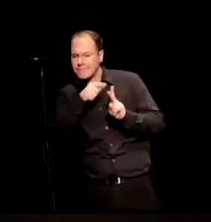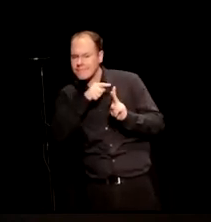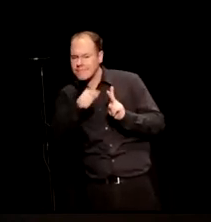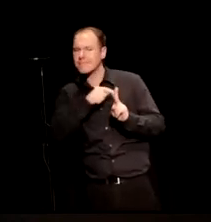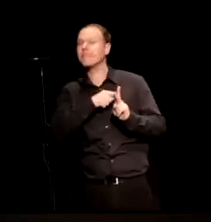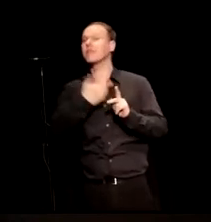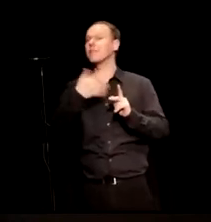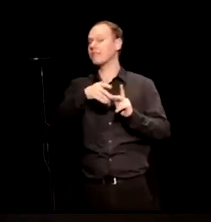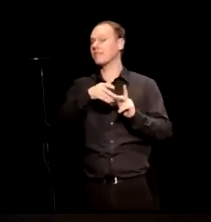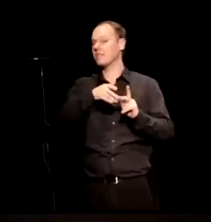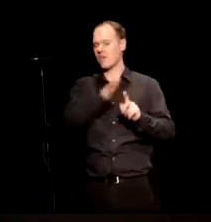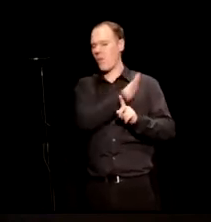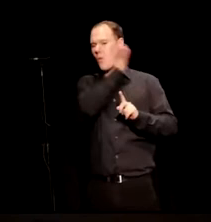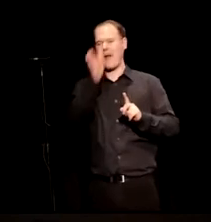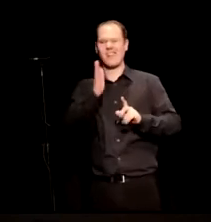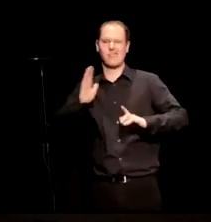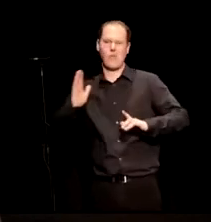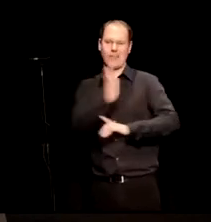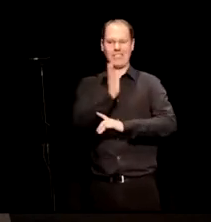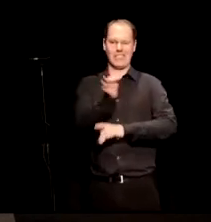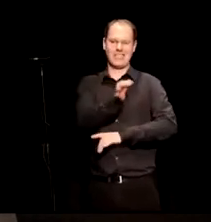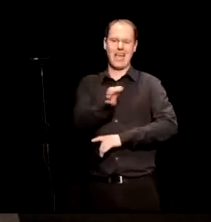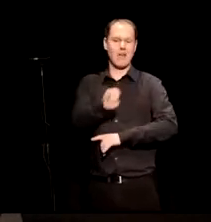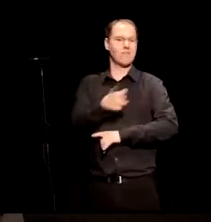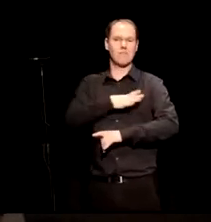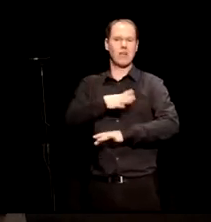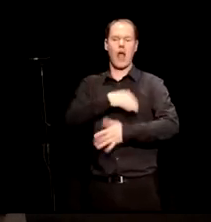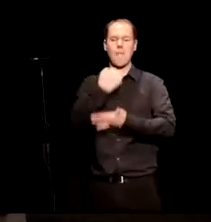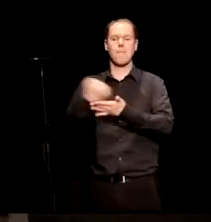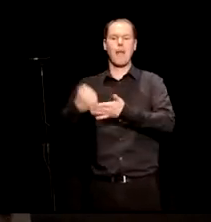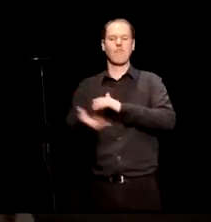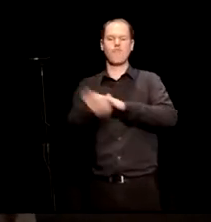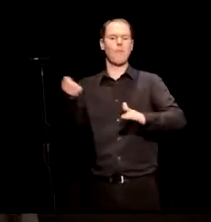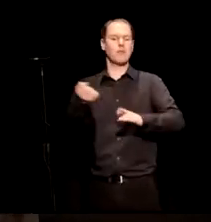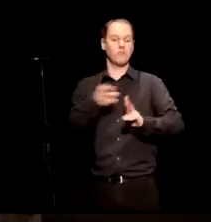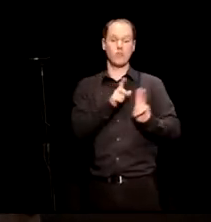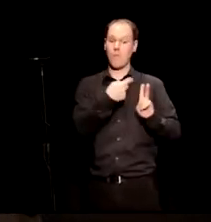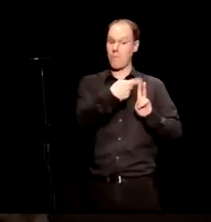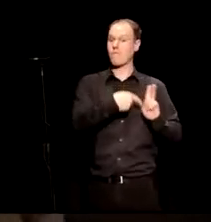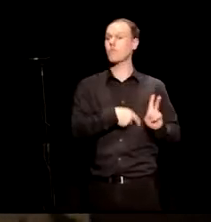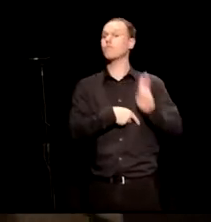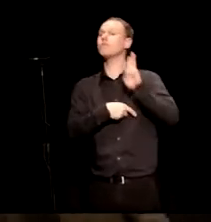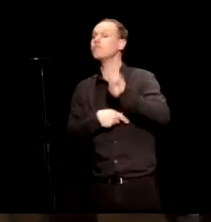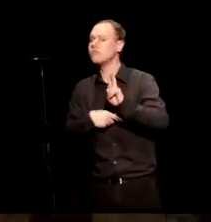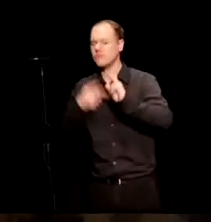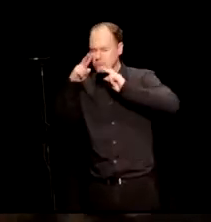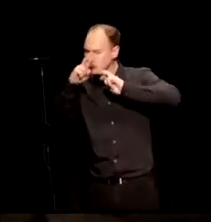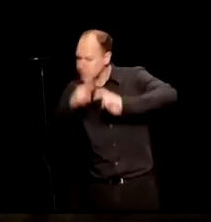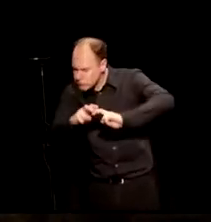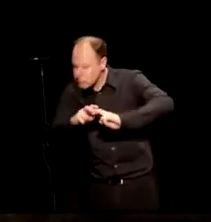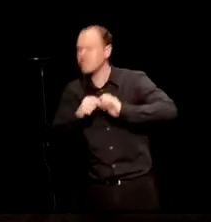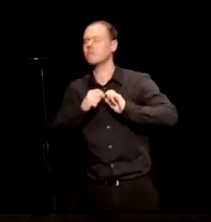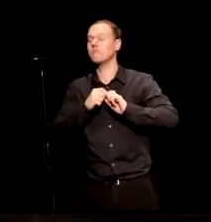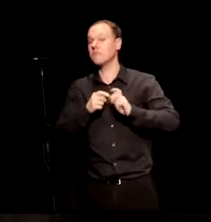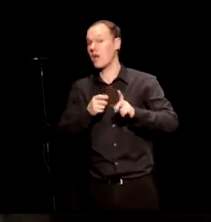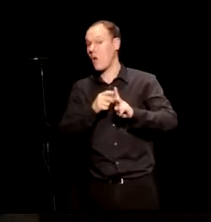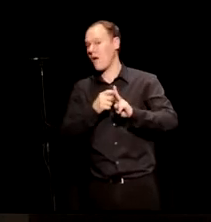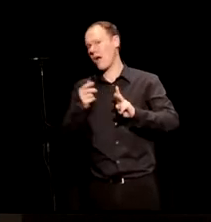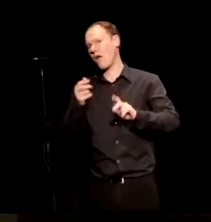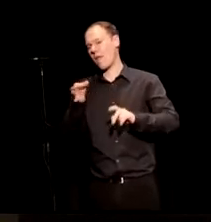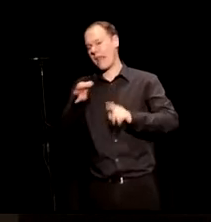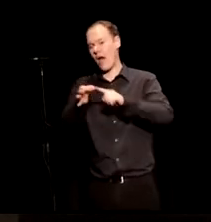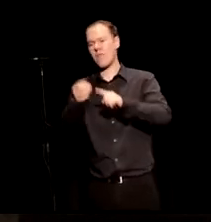to a western town to trace up some bank robbers. The robbers got word of it somehow and waylaid the train about 30 miles from the